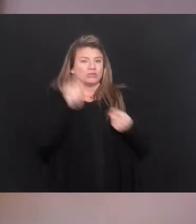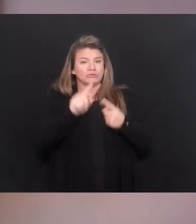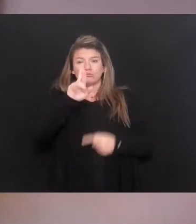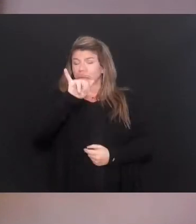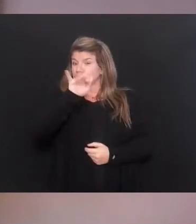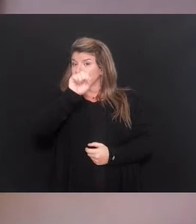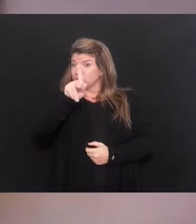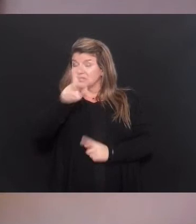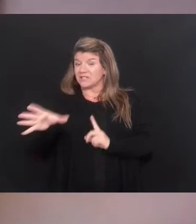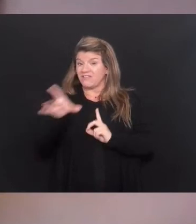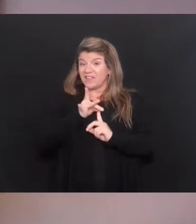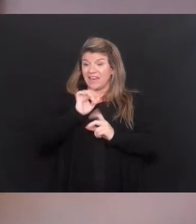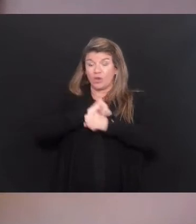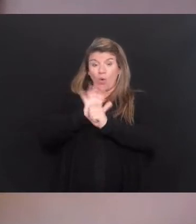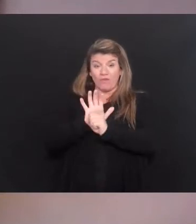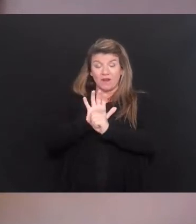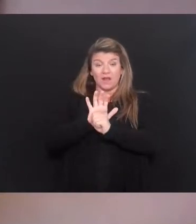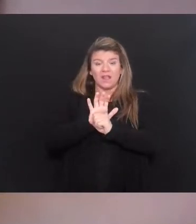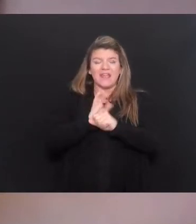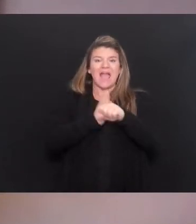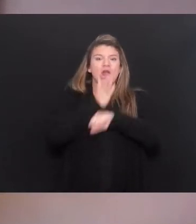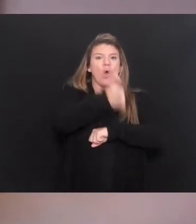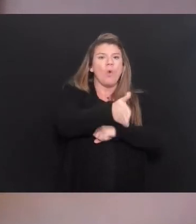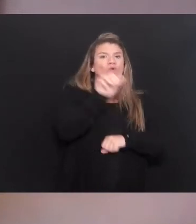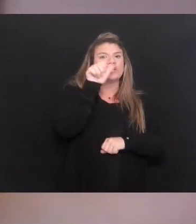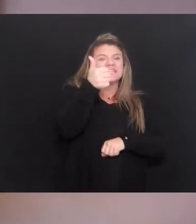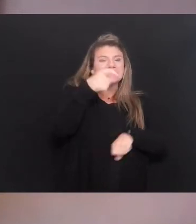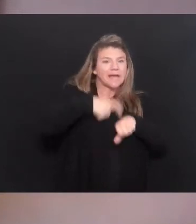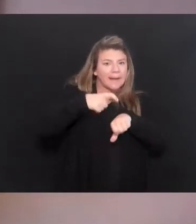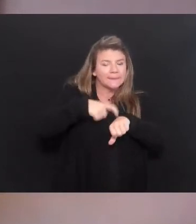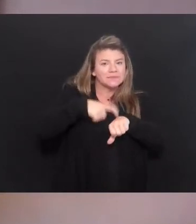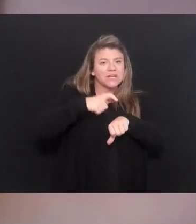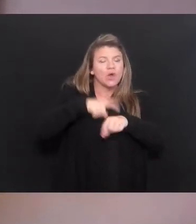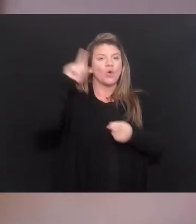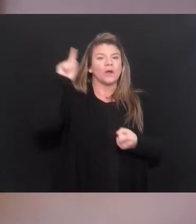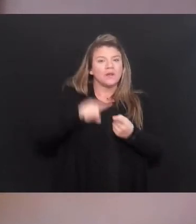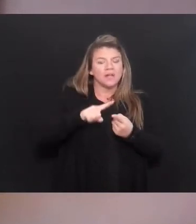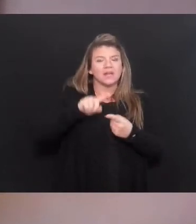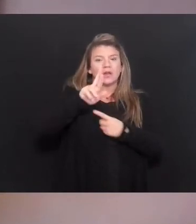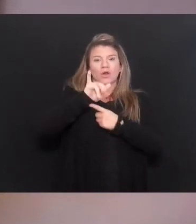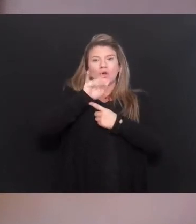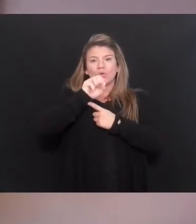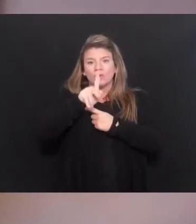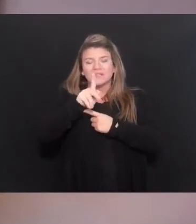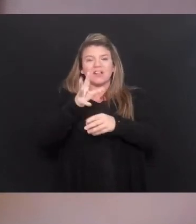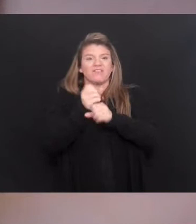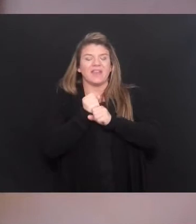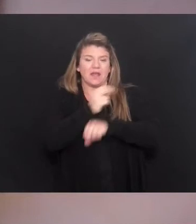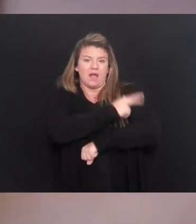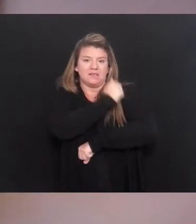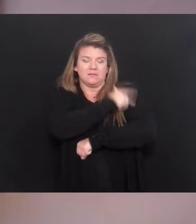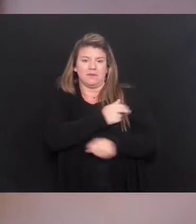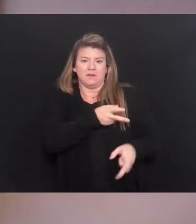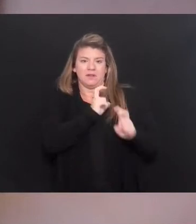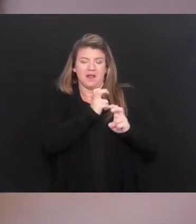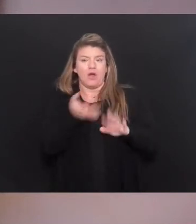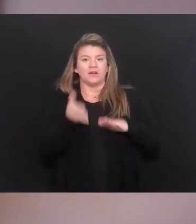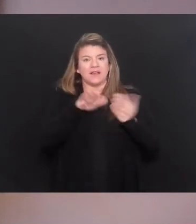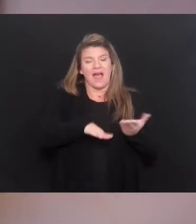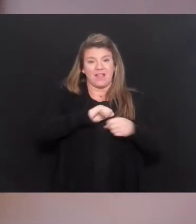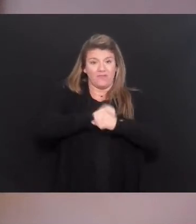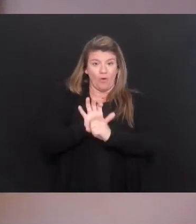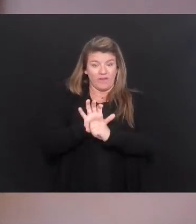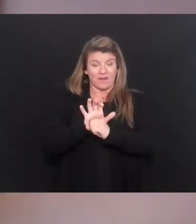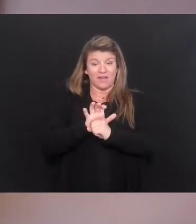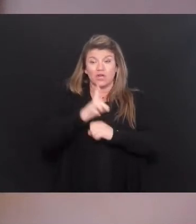getting COVID and over 10 times reduction in risk of getting hospitalized or dying of COVID.